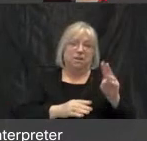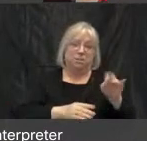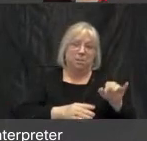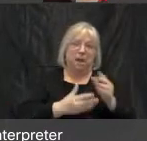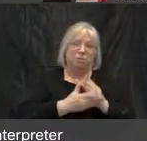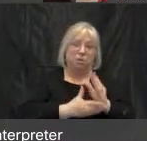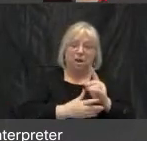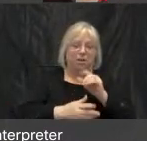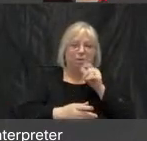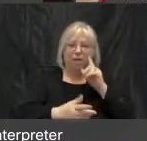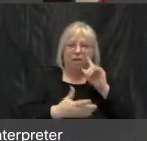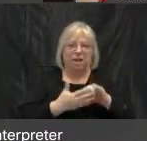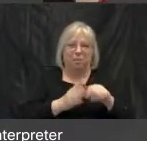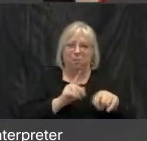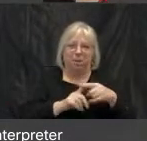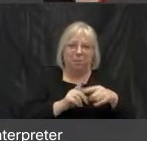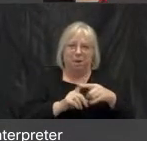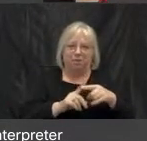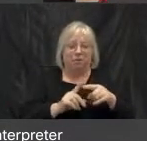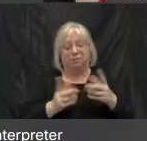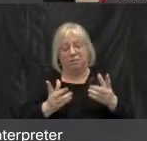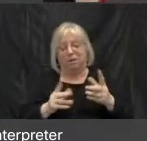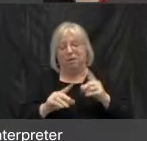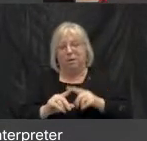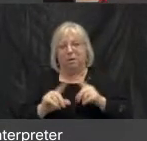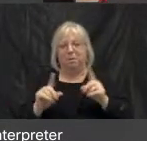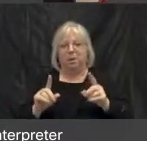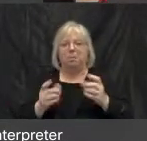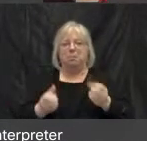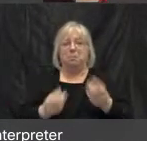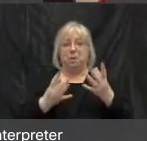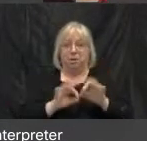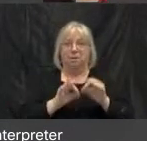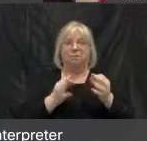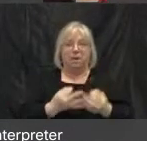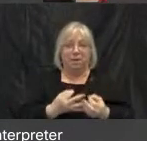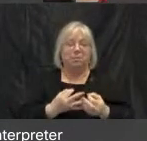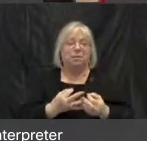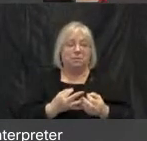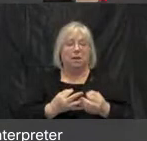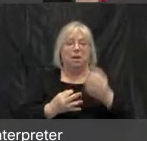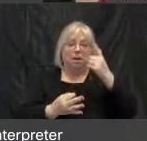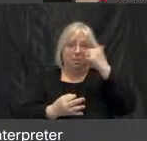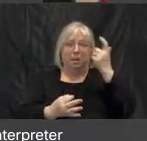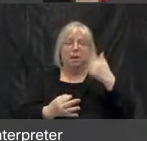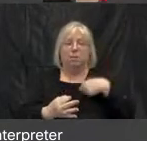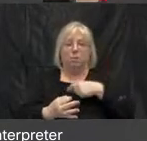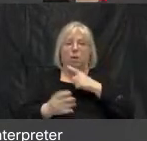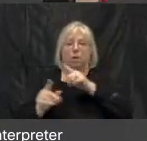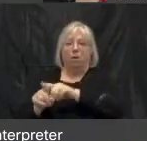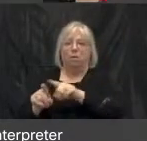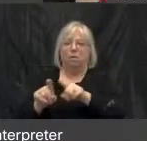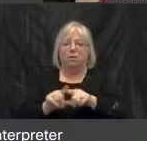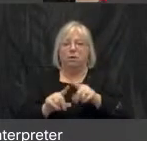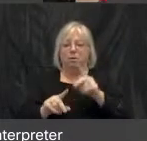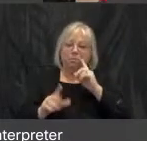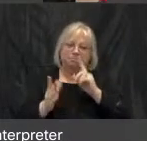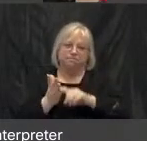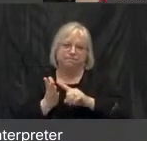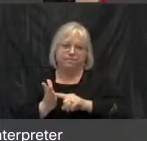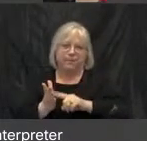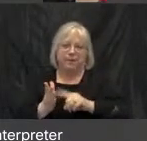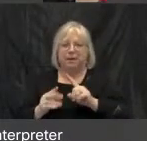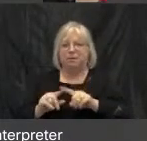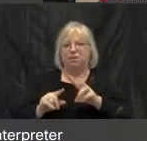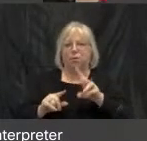would be advantageous to do that for notifications. Multifamily, because we're also looking at different ways